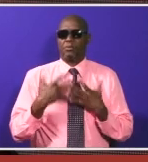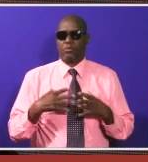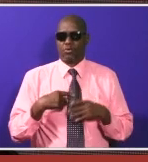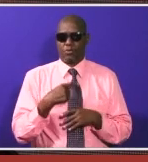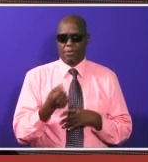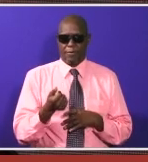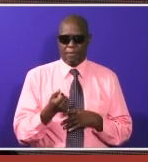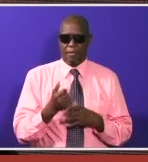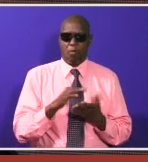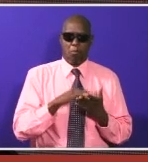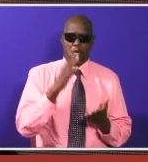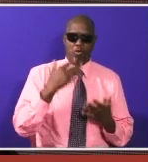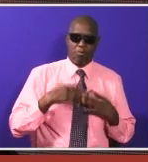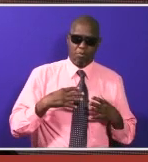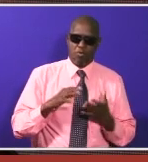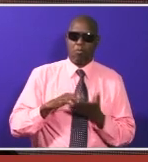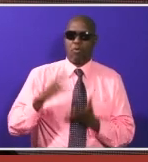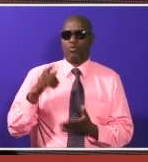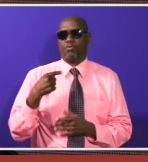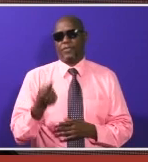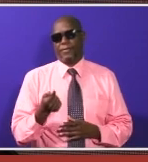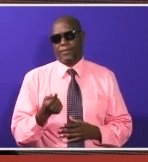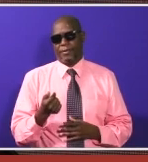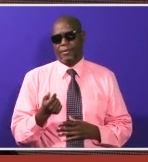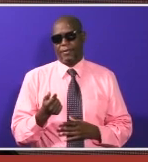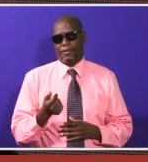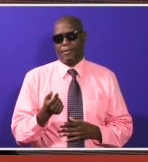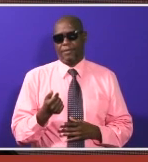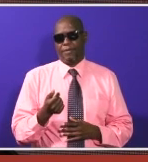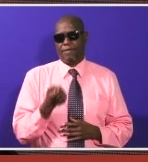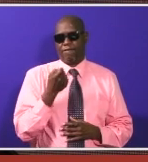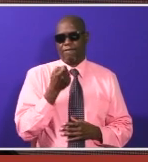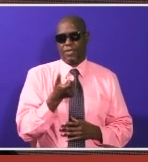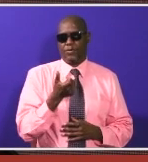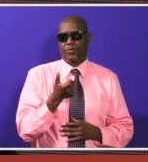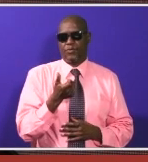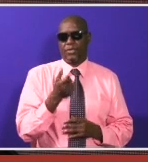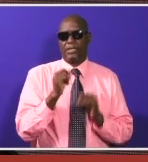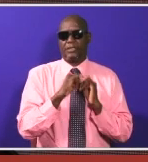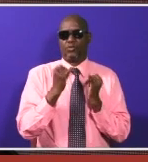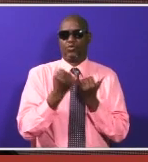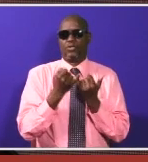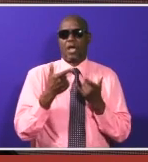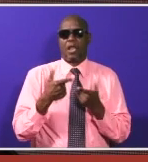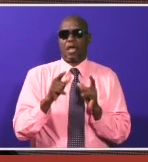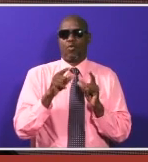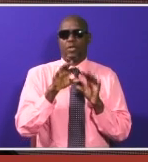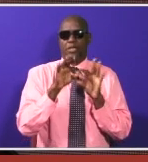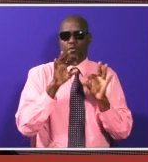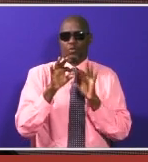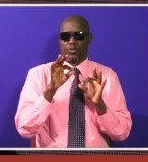So the more the people, the more you pay. There are very few institutions that have been allowed to be able to recruit, such as doctors, you